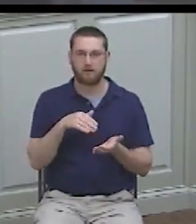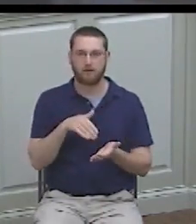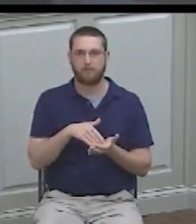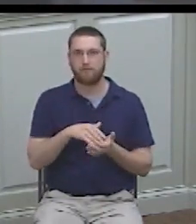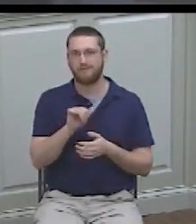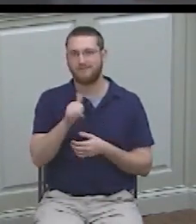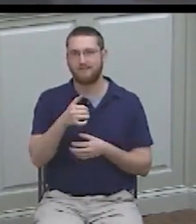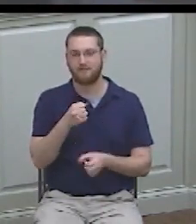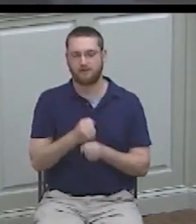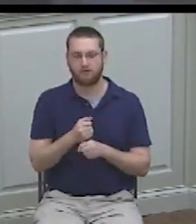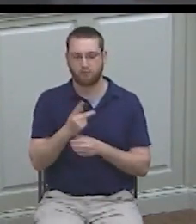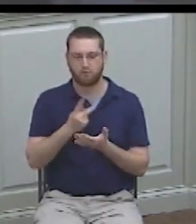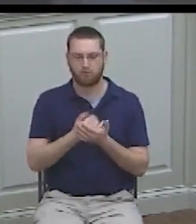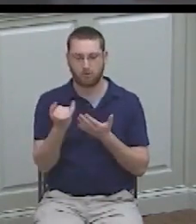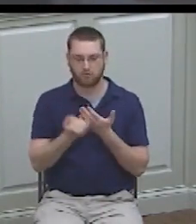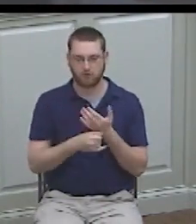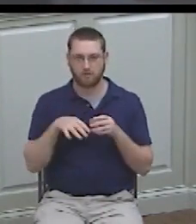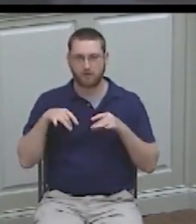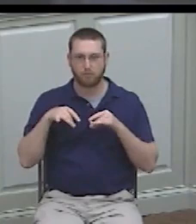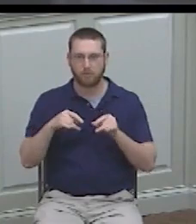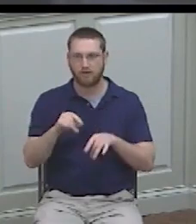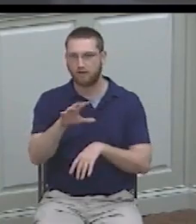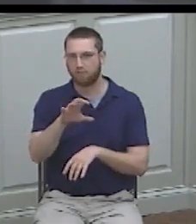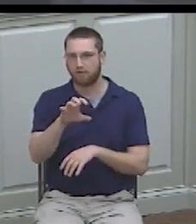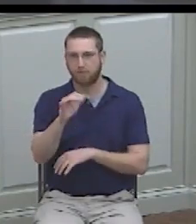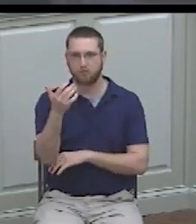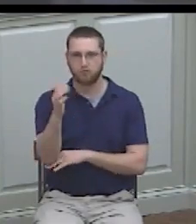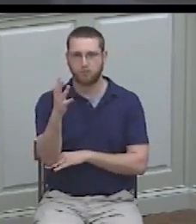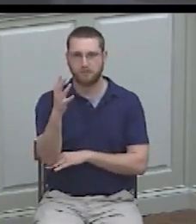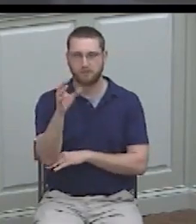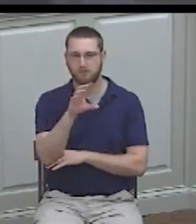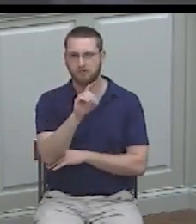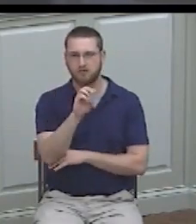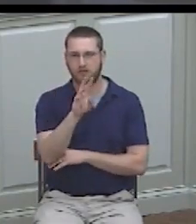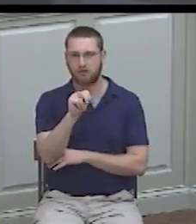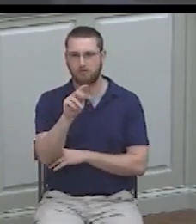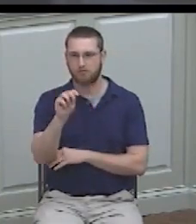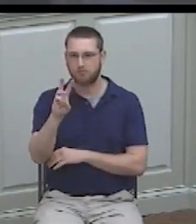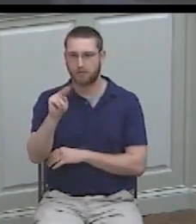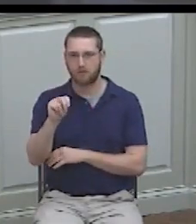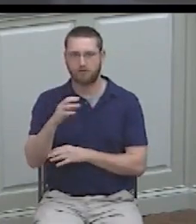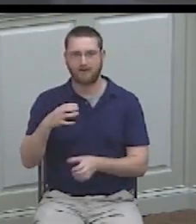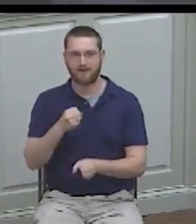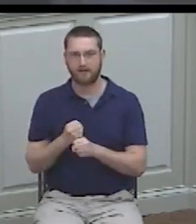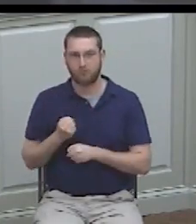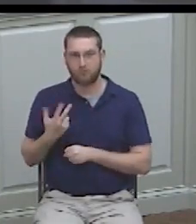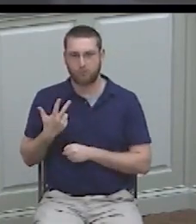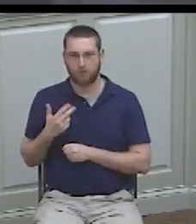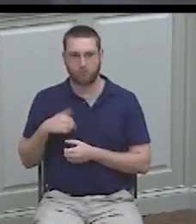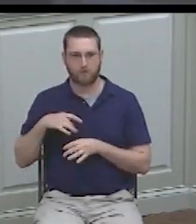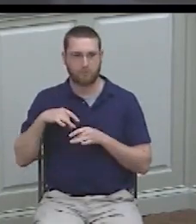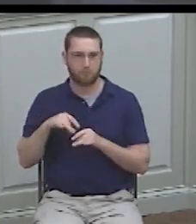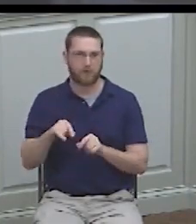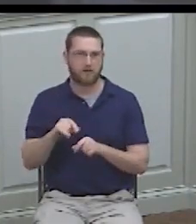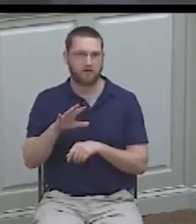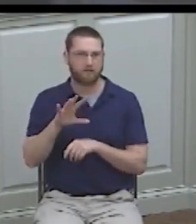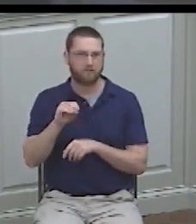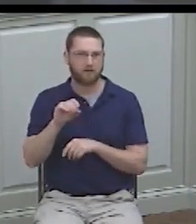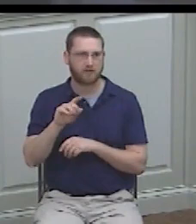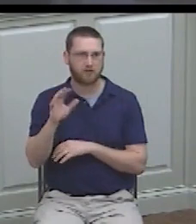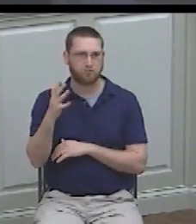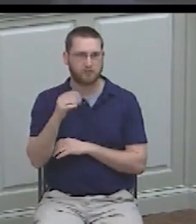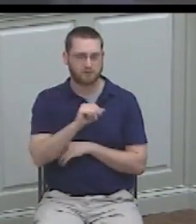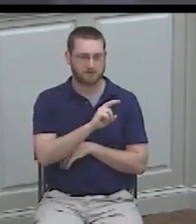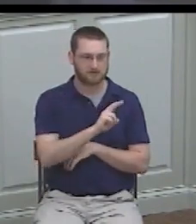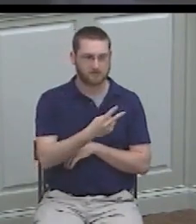10-year project to plant 500 trees downtown. This is year three, and we planted 50 trees on 2nd and 3rd